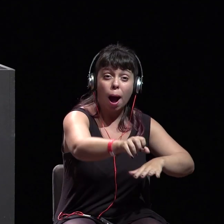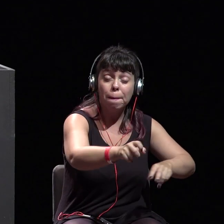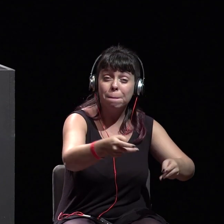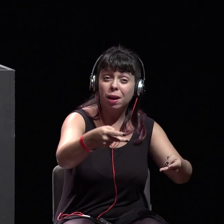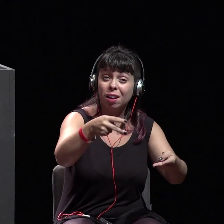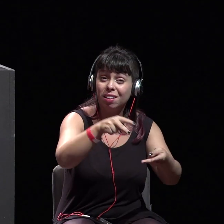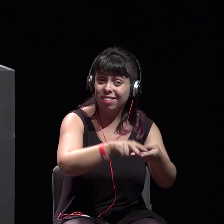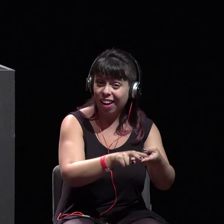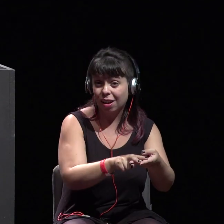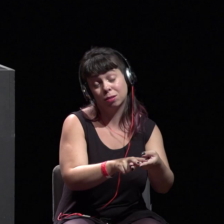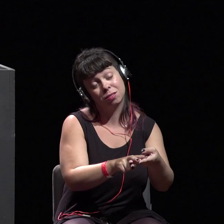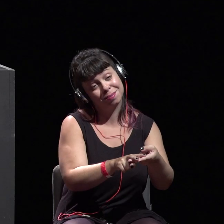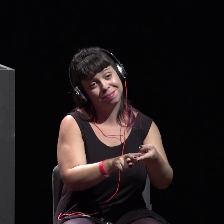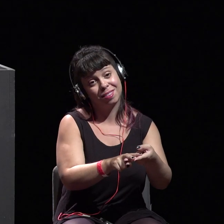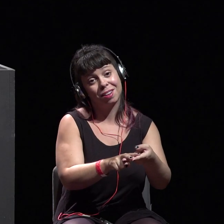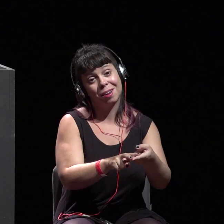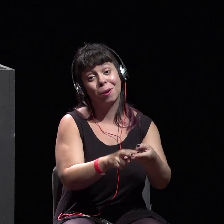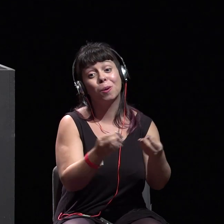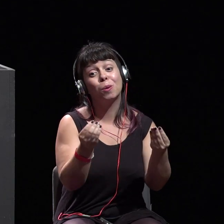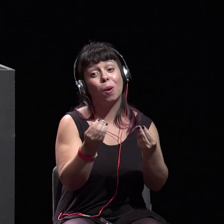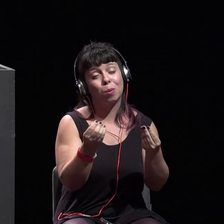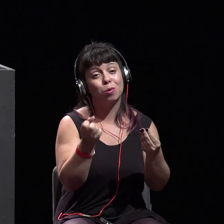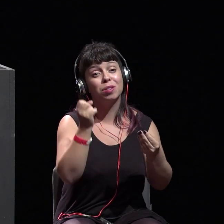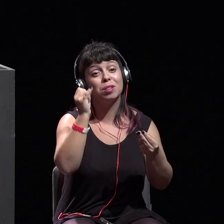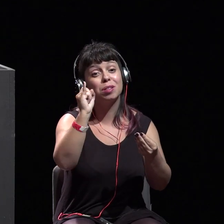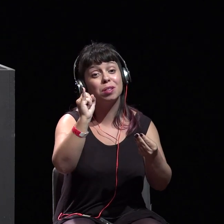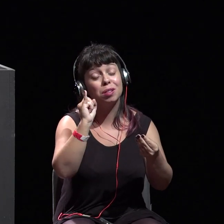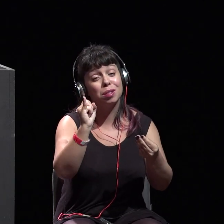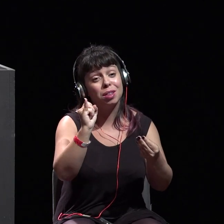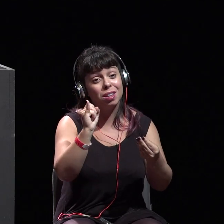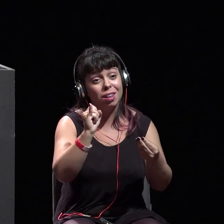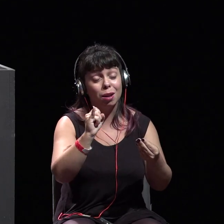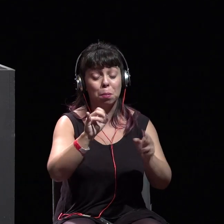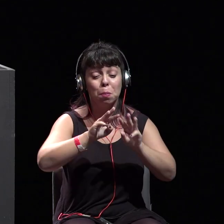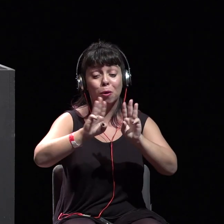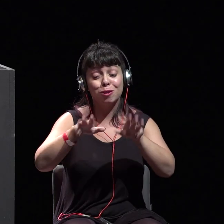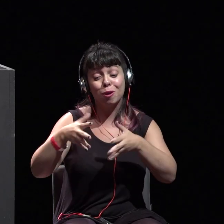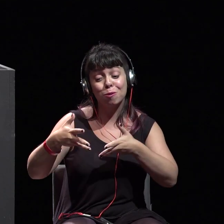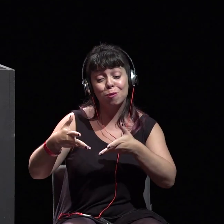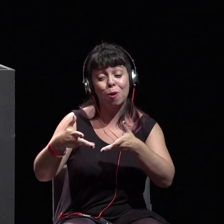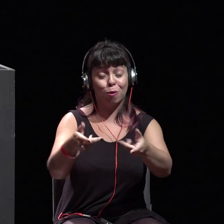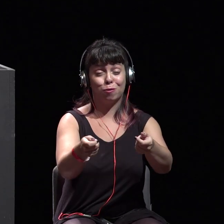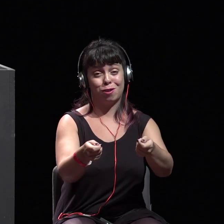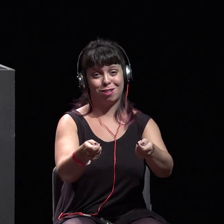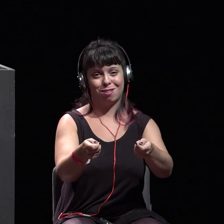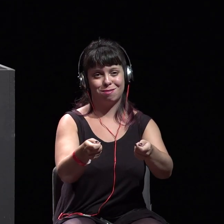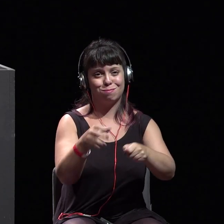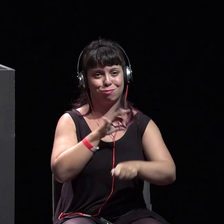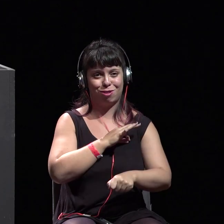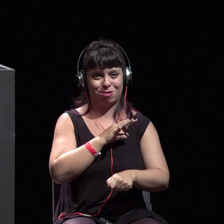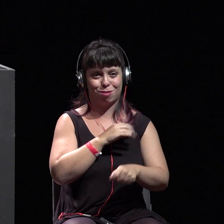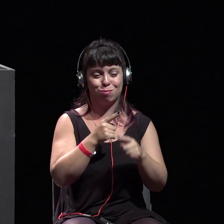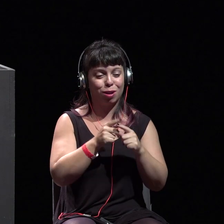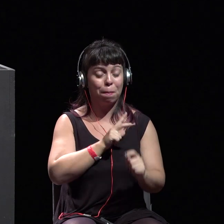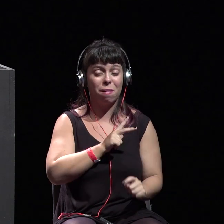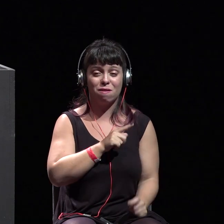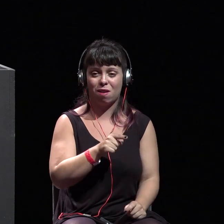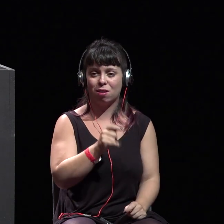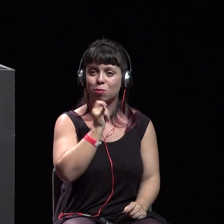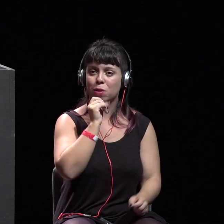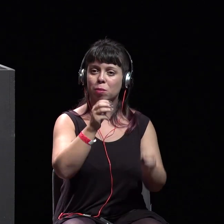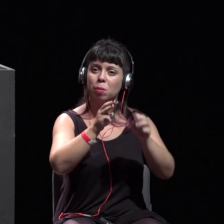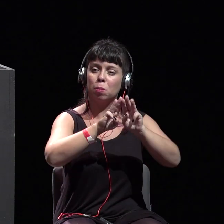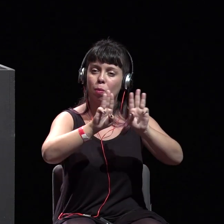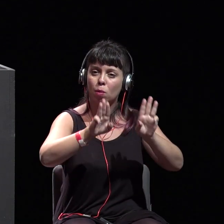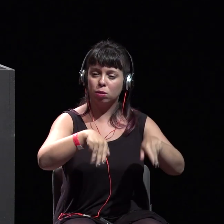invites them onto the property to do so. Internationally recognized museums such as AMNH rarely, if ever, welcome the prospect of arrest on their